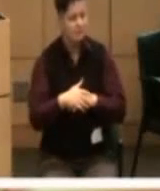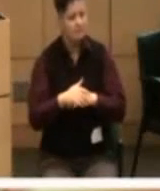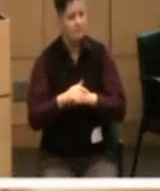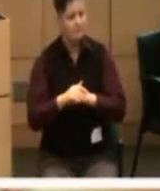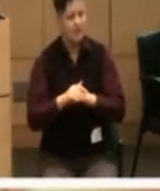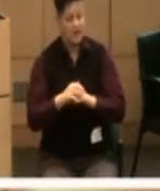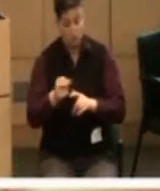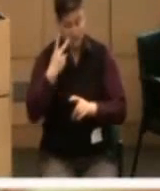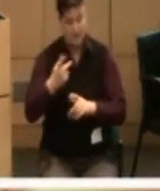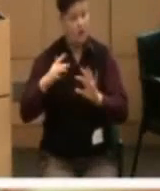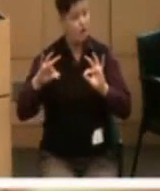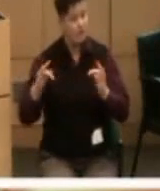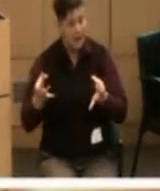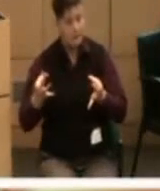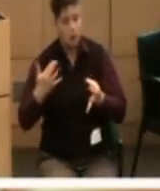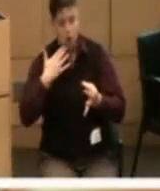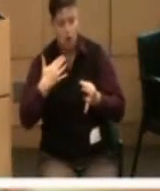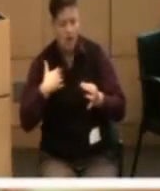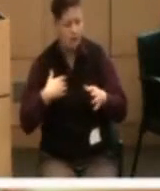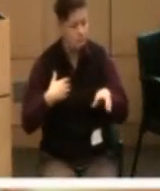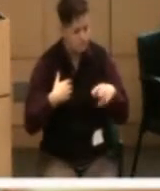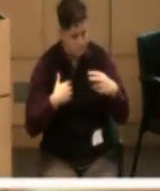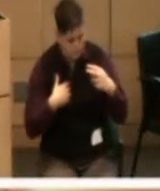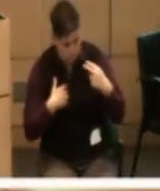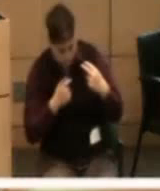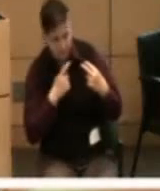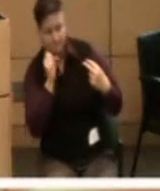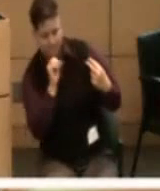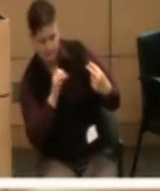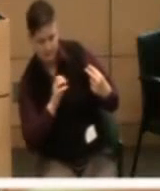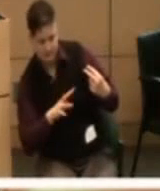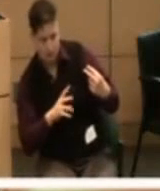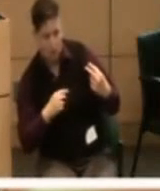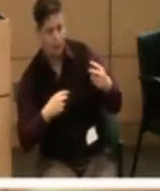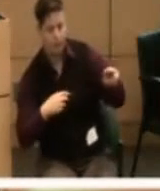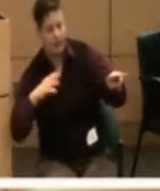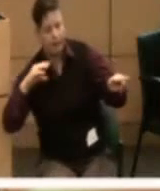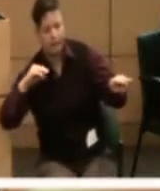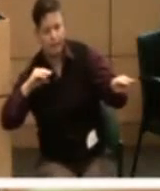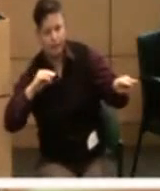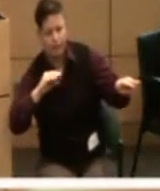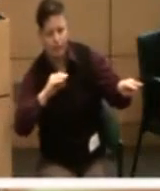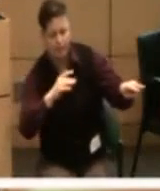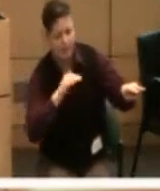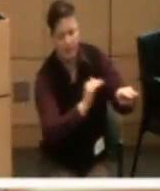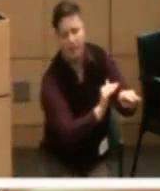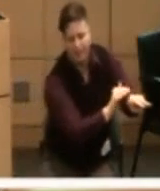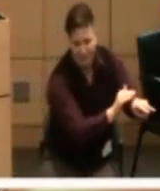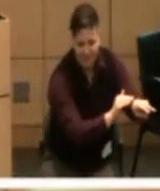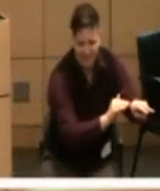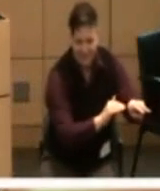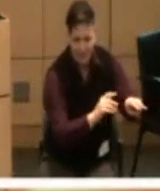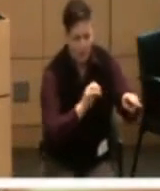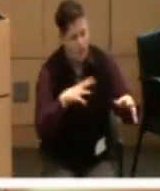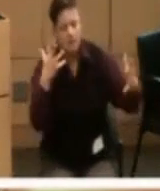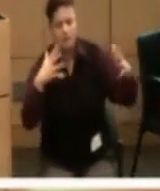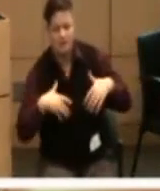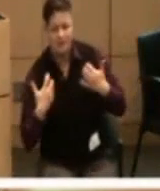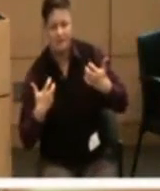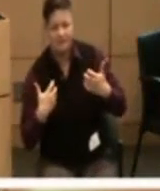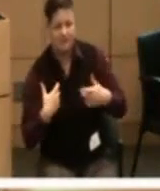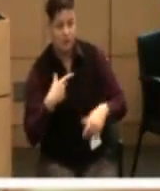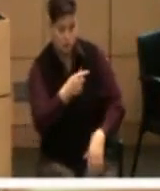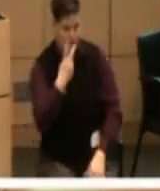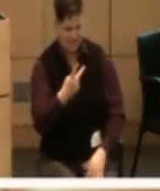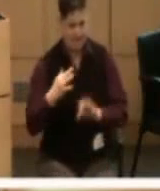be consistent, good communicators, to help keep a device on. We don't always see that clinically. Mm-hmm. We don't know what happens outside of our, you know, of our sound